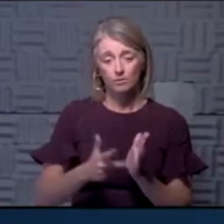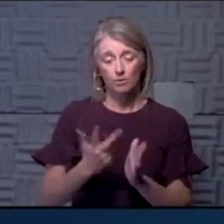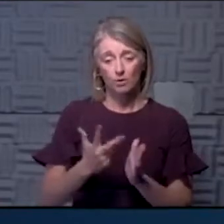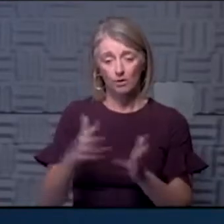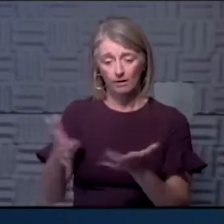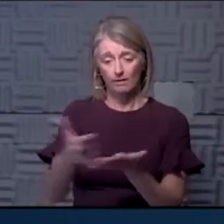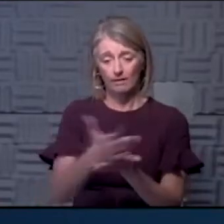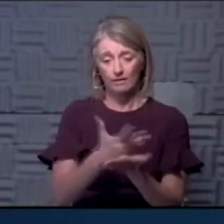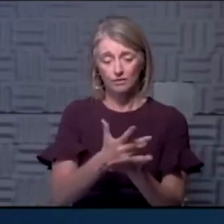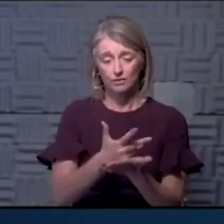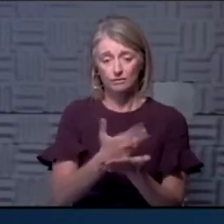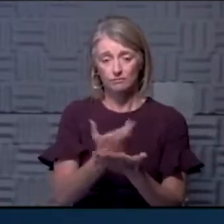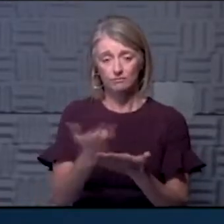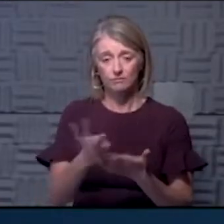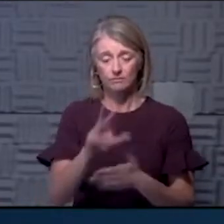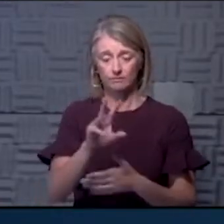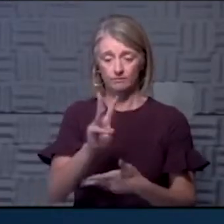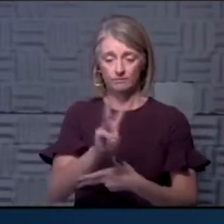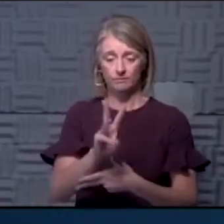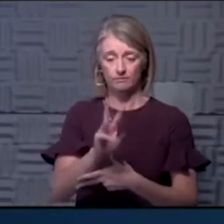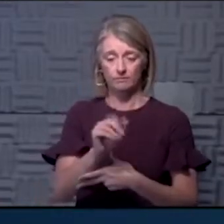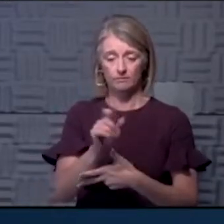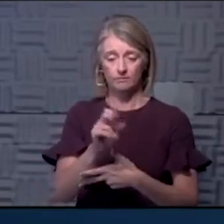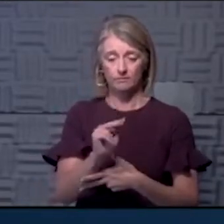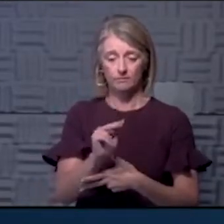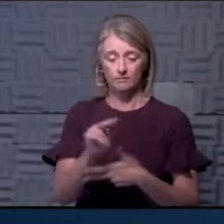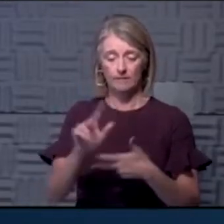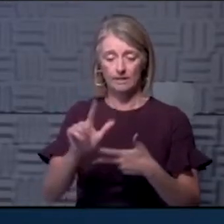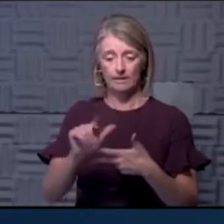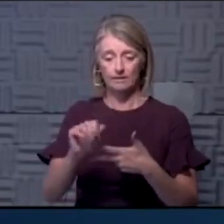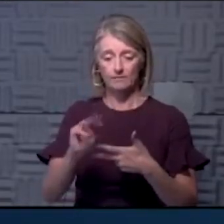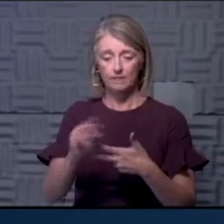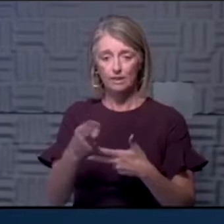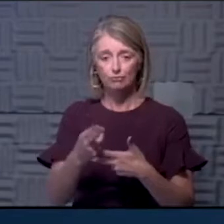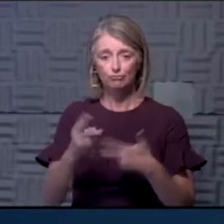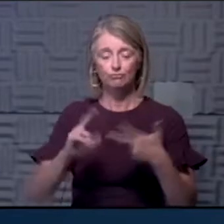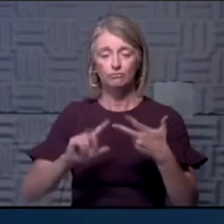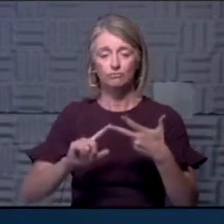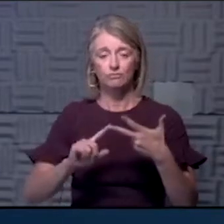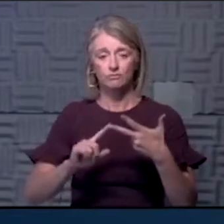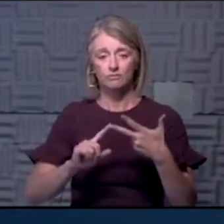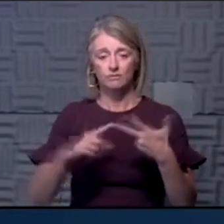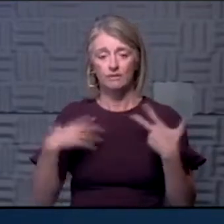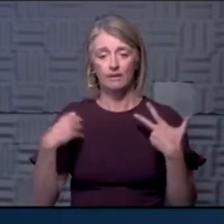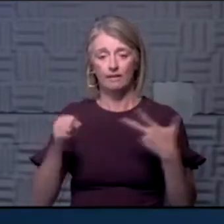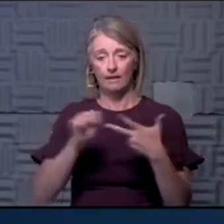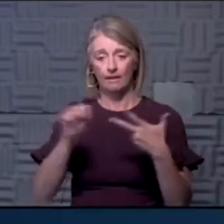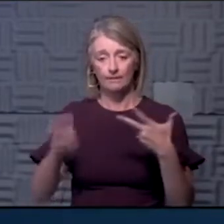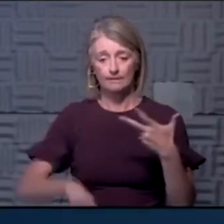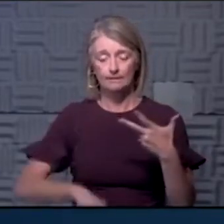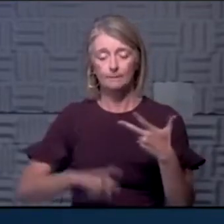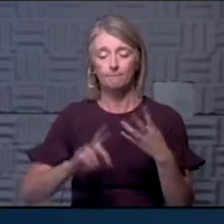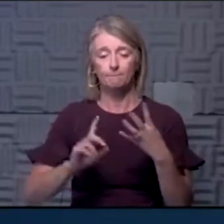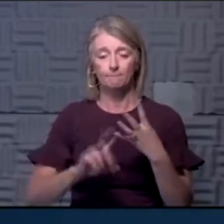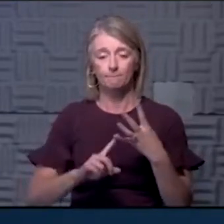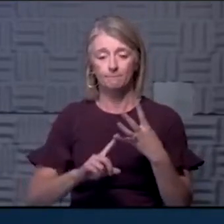that go into this. So you've got Watkins, you've got LMH, you've got the health system now, and you've got the